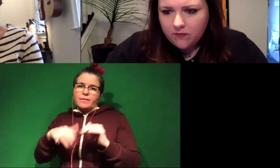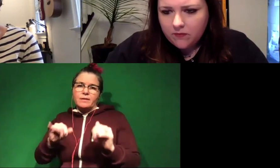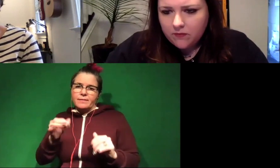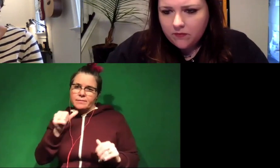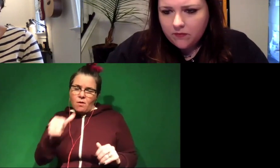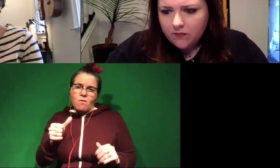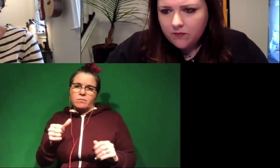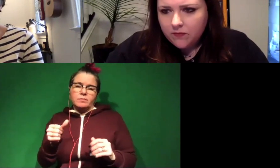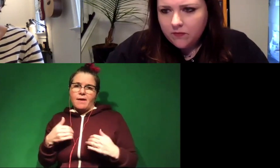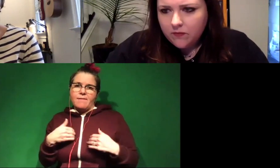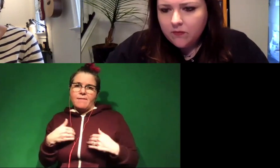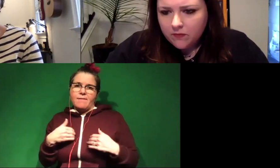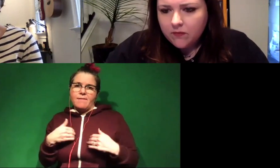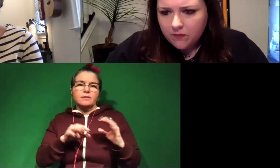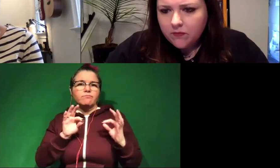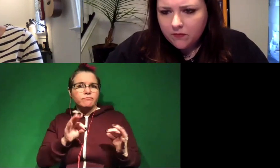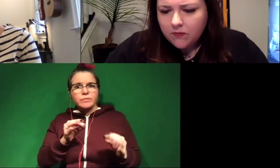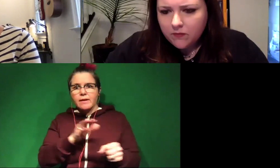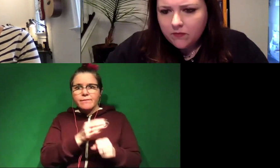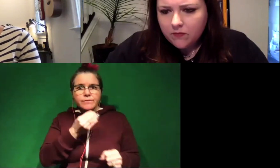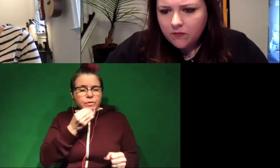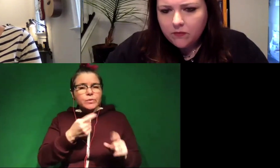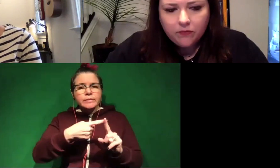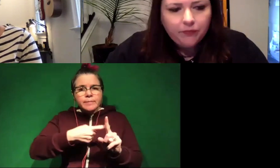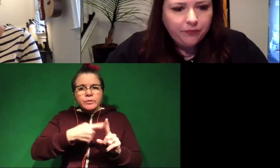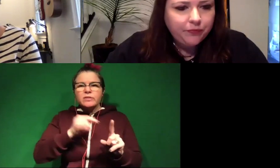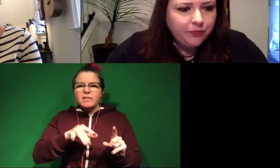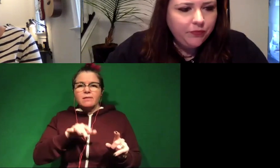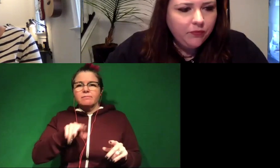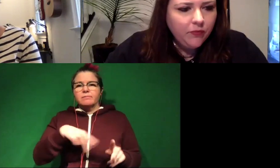have that access to food and good temperature and all that kind of stuff.